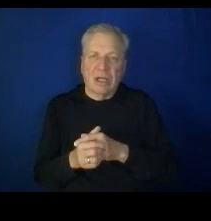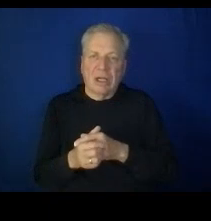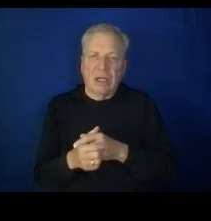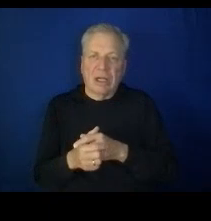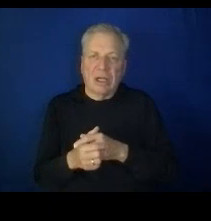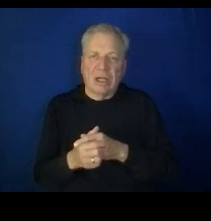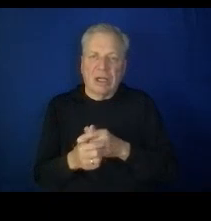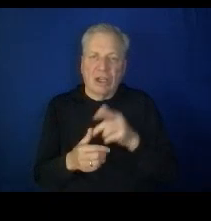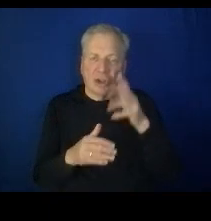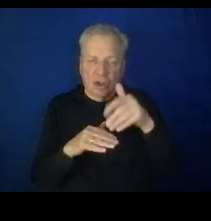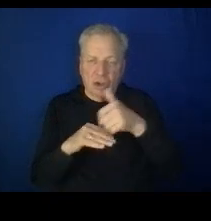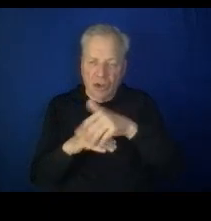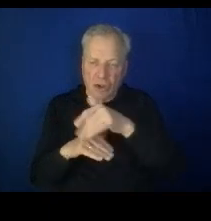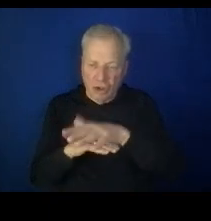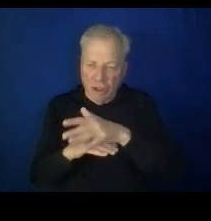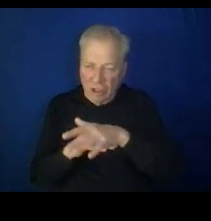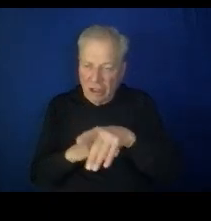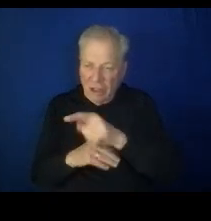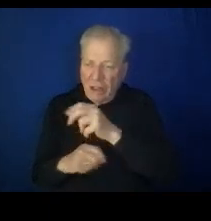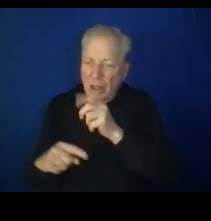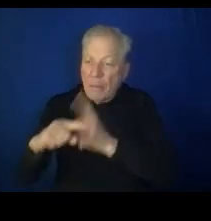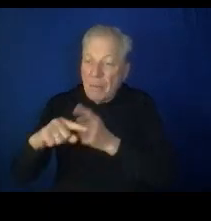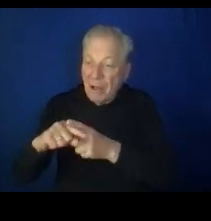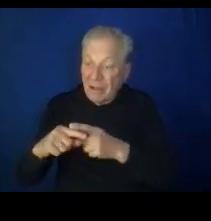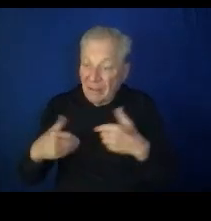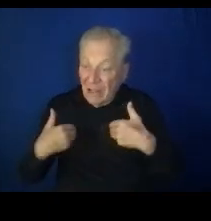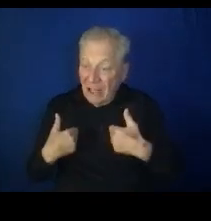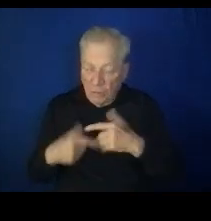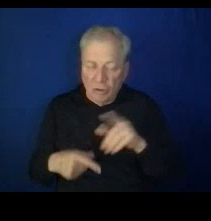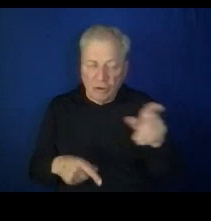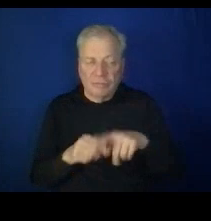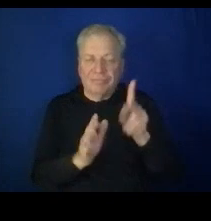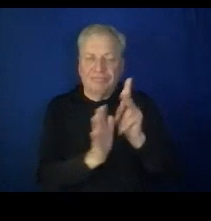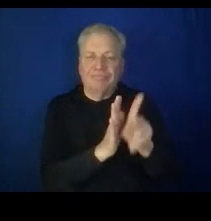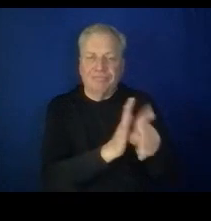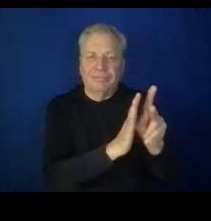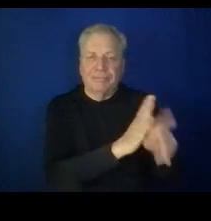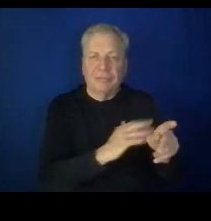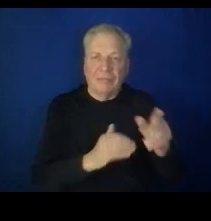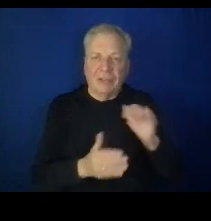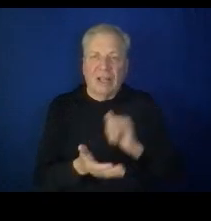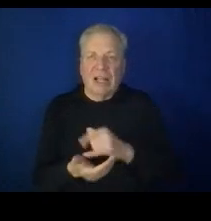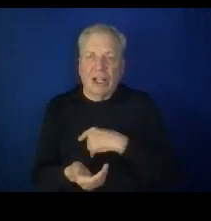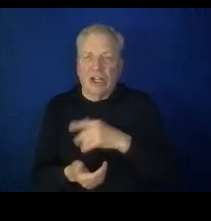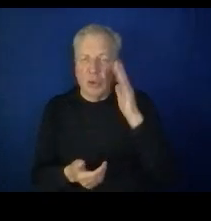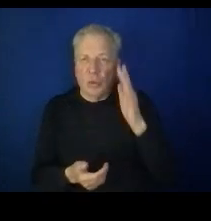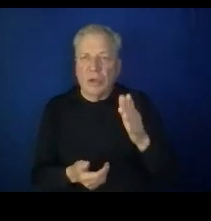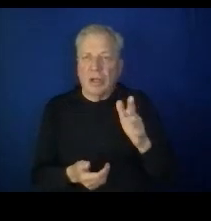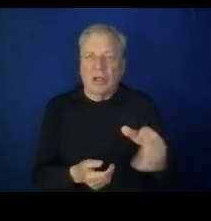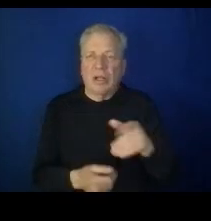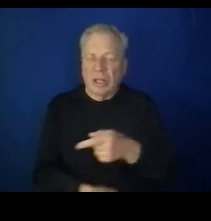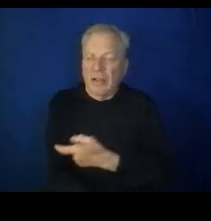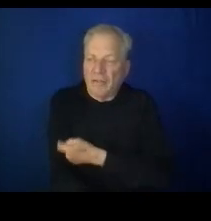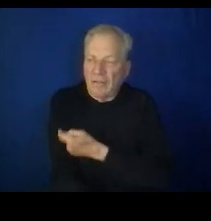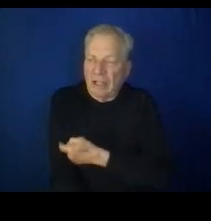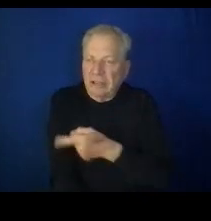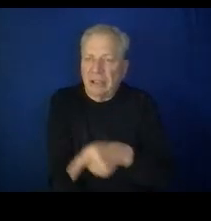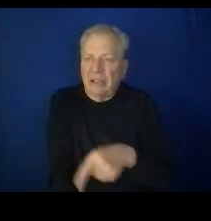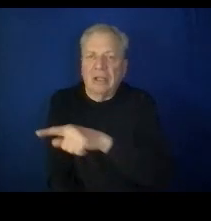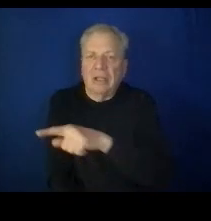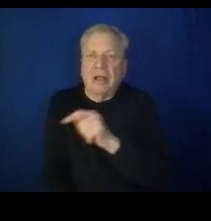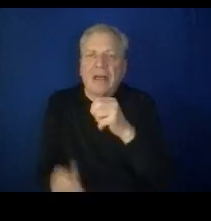ship brucellosis positive animals to slaughter, that we would vaccinate brucellosis negative